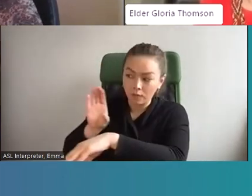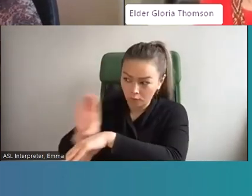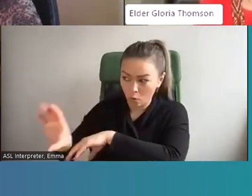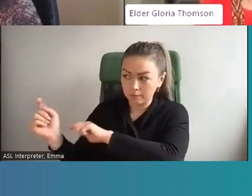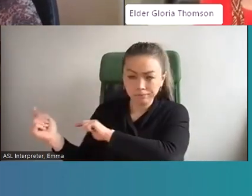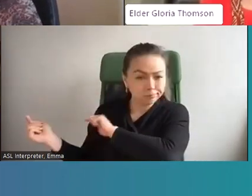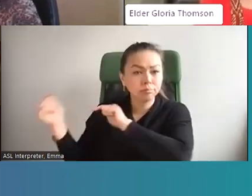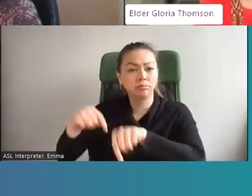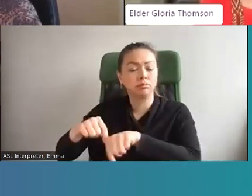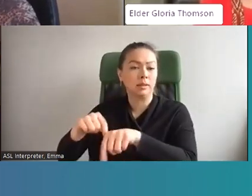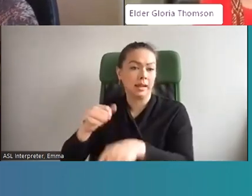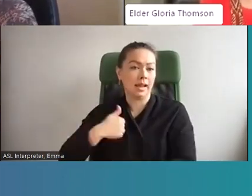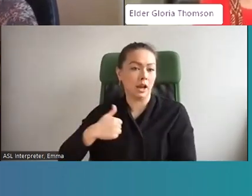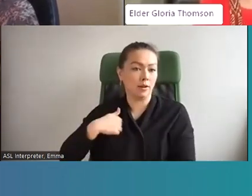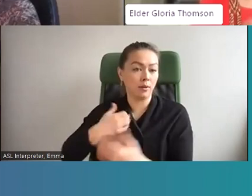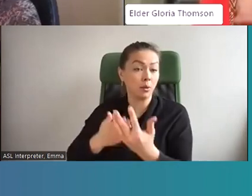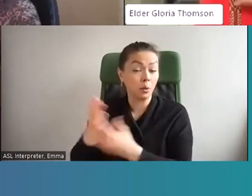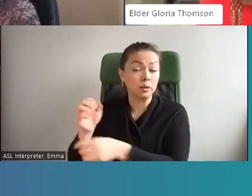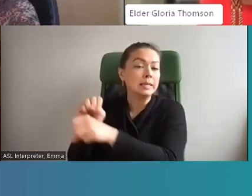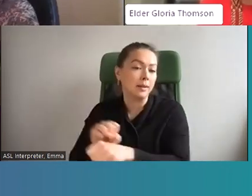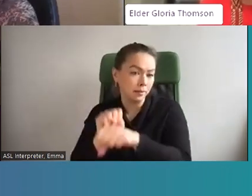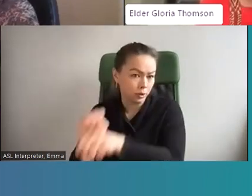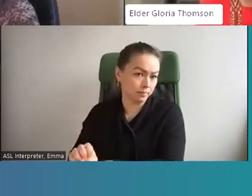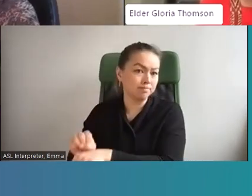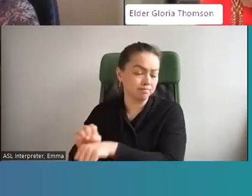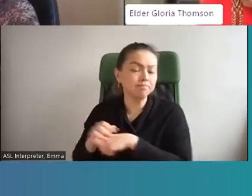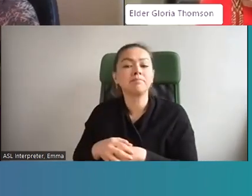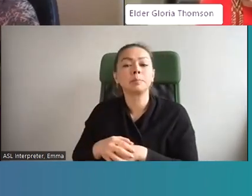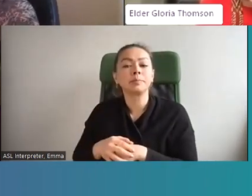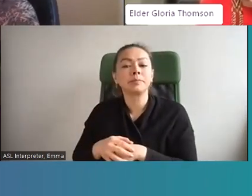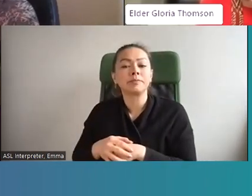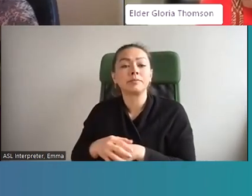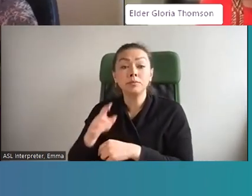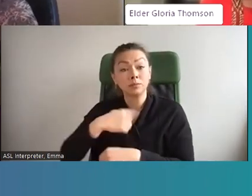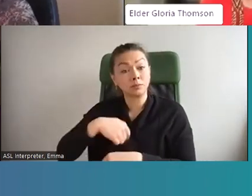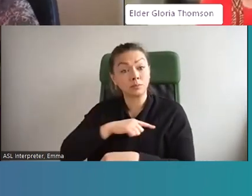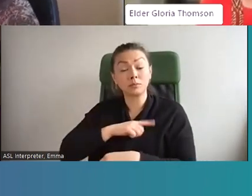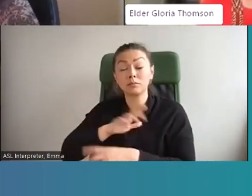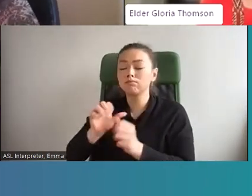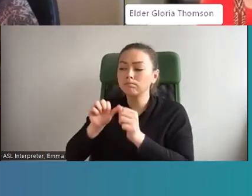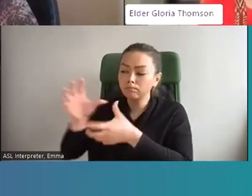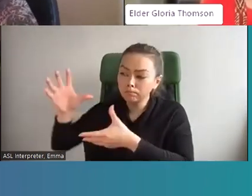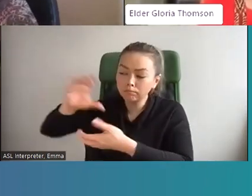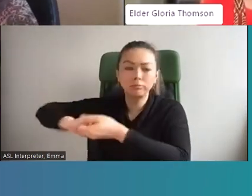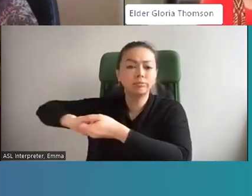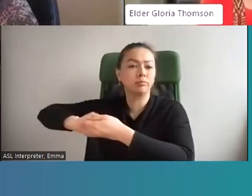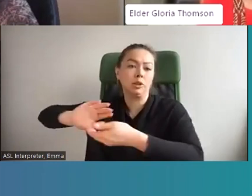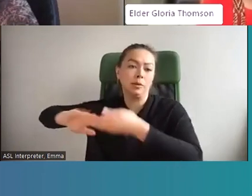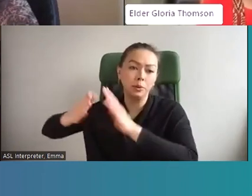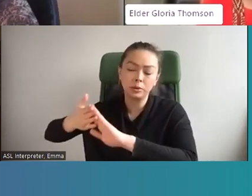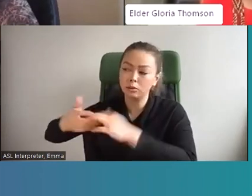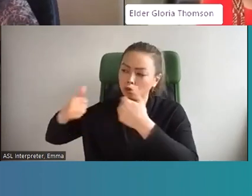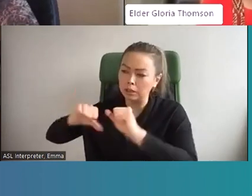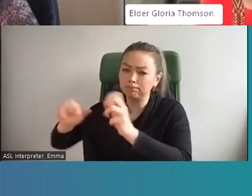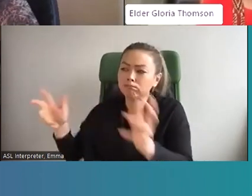slavery. We will continue to work collaboratively with communities to challenge colonialism, anti-Black